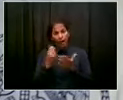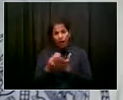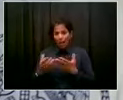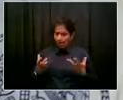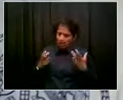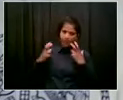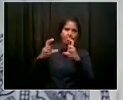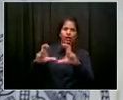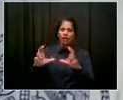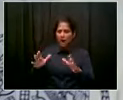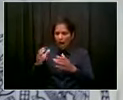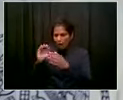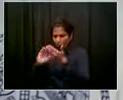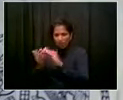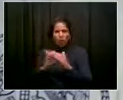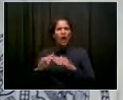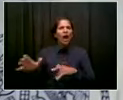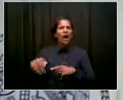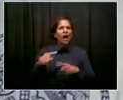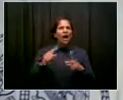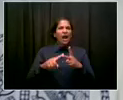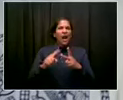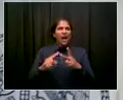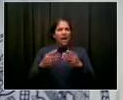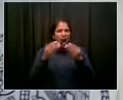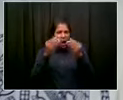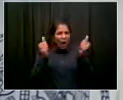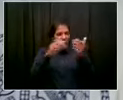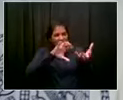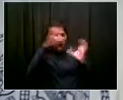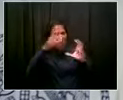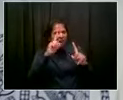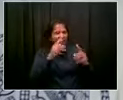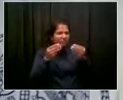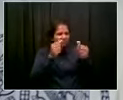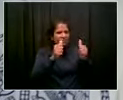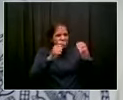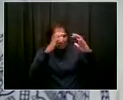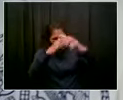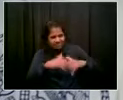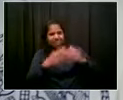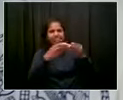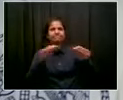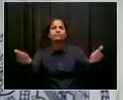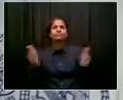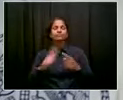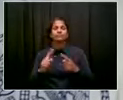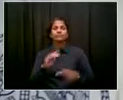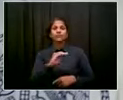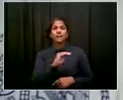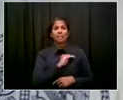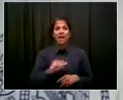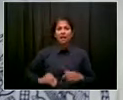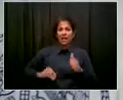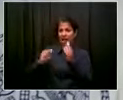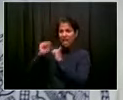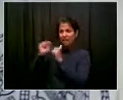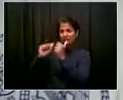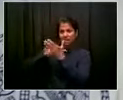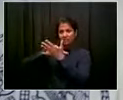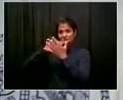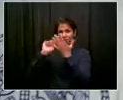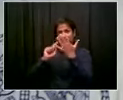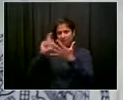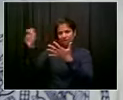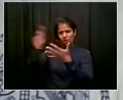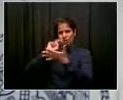management system that's the way forward i'm watching all the candidates sean and it's not as simple as you know one wants to go back